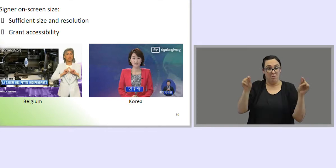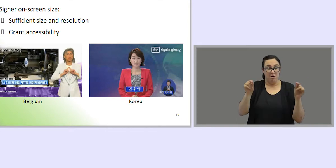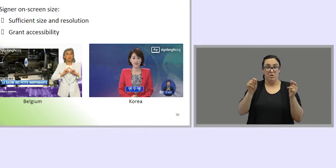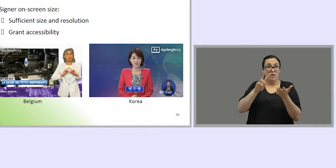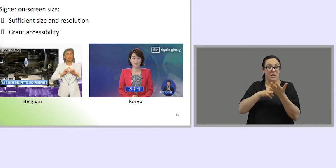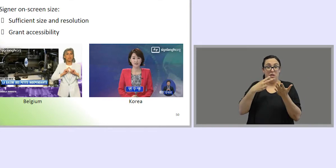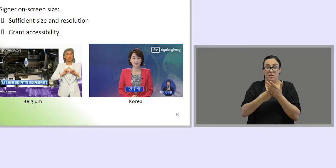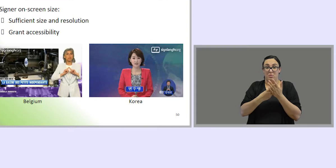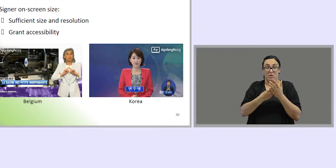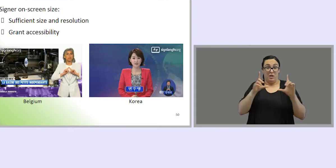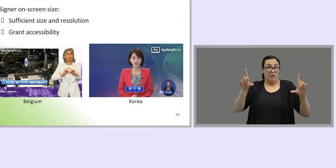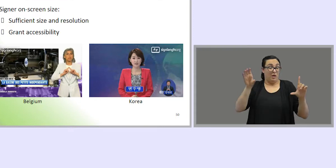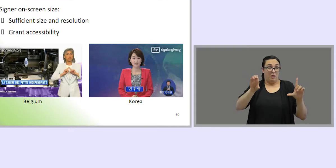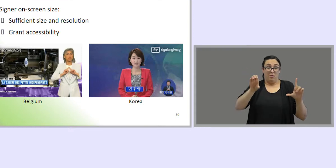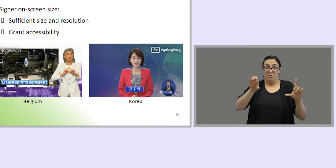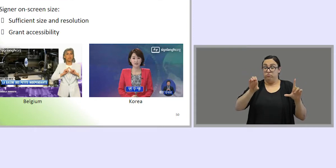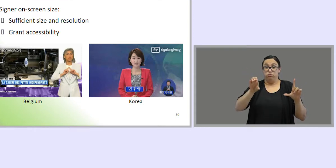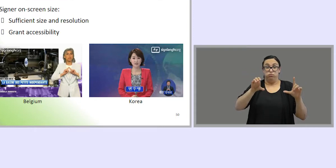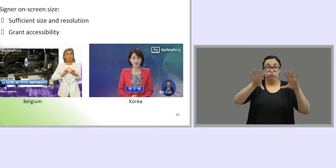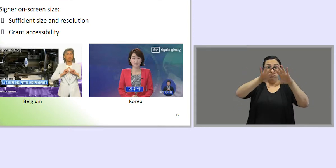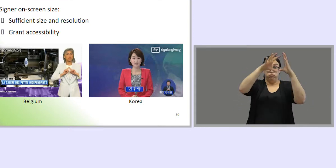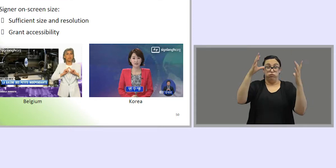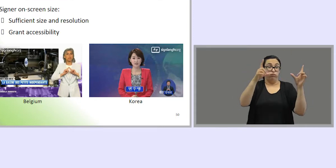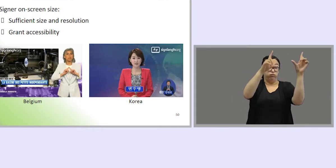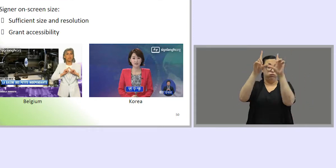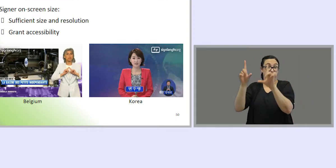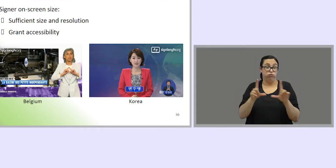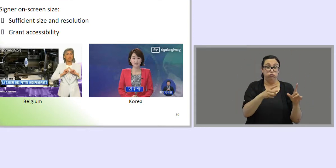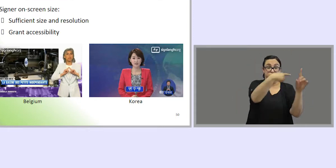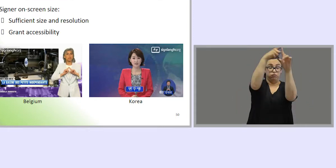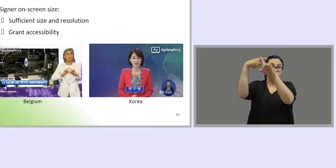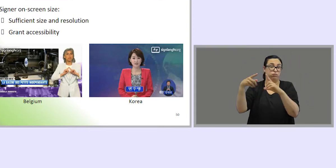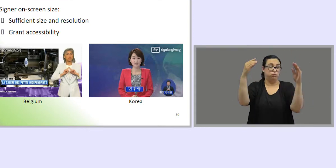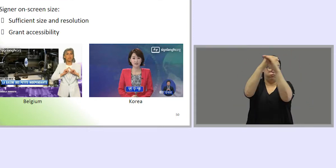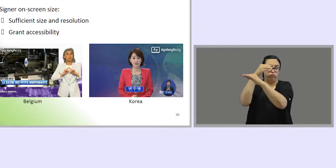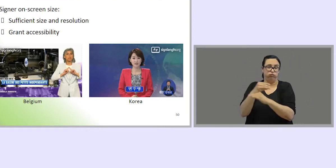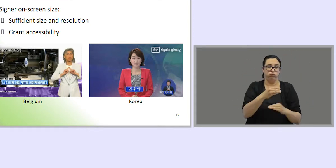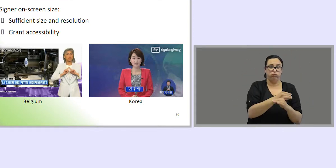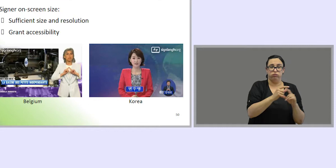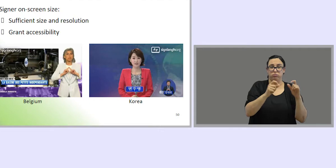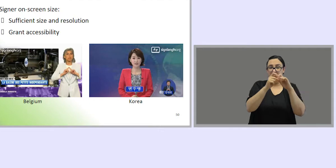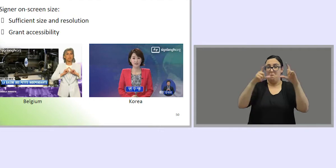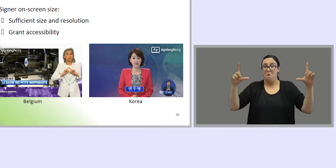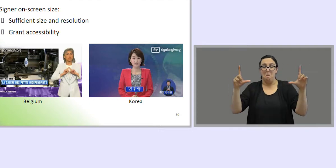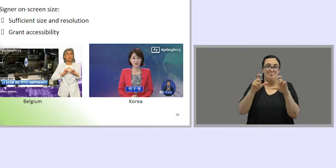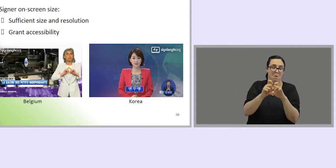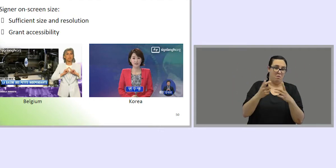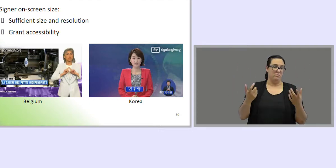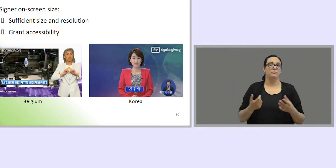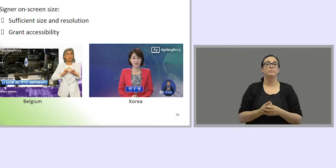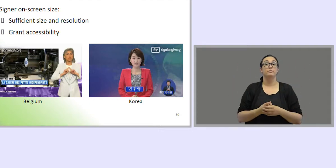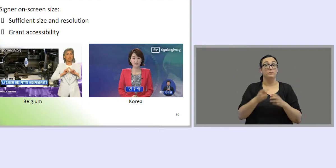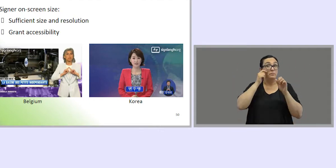screen vary greatly from broadcaster to broadcaster. As you can see in the slide, we